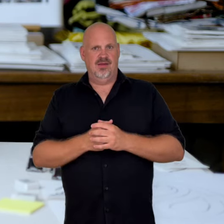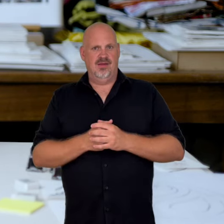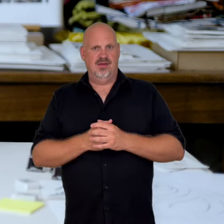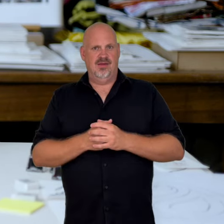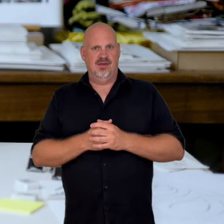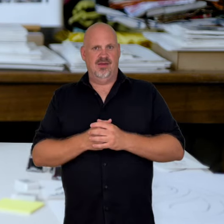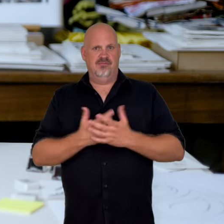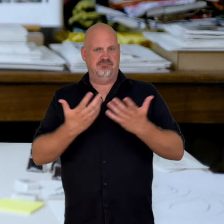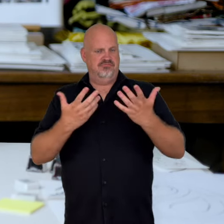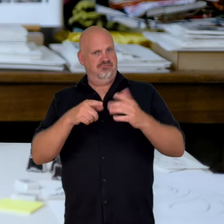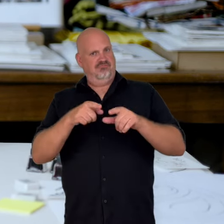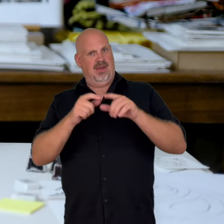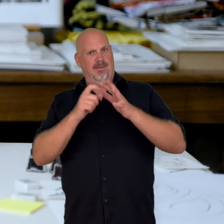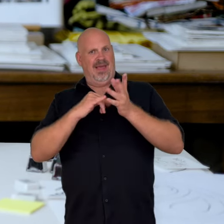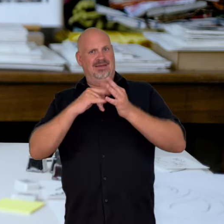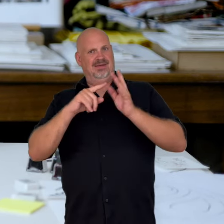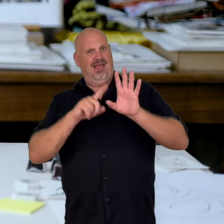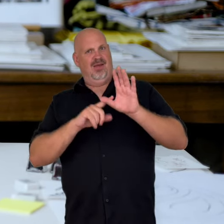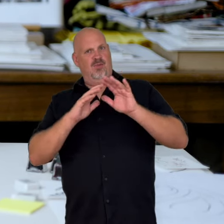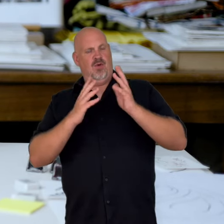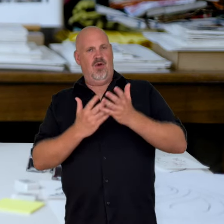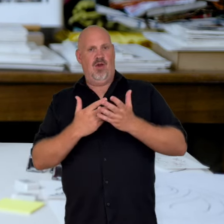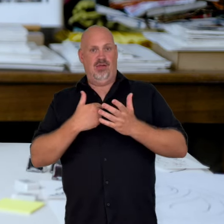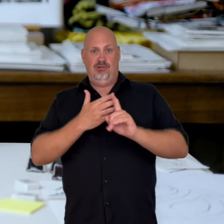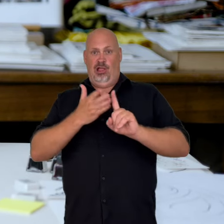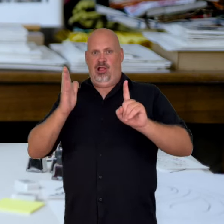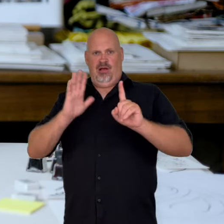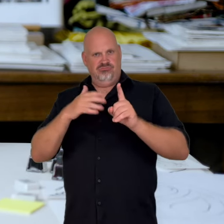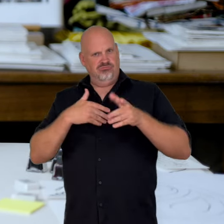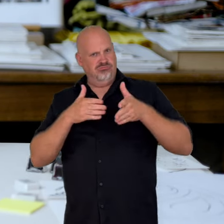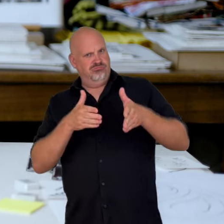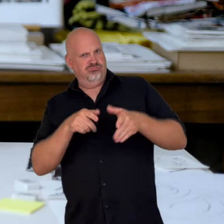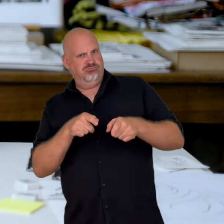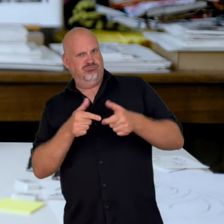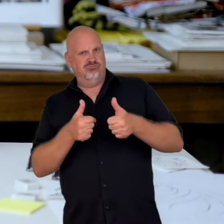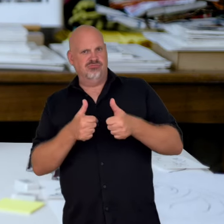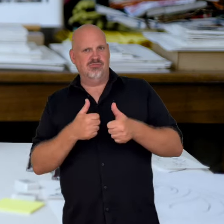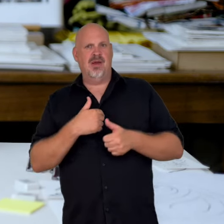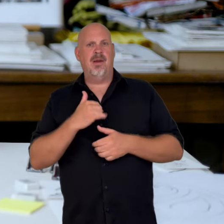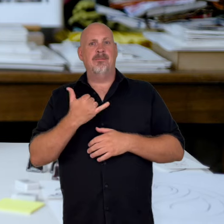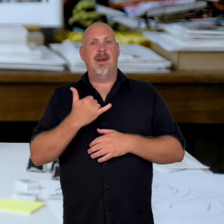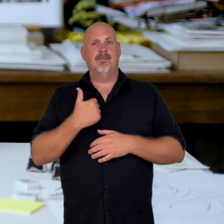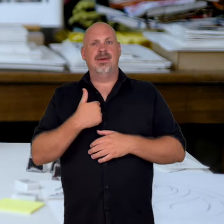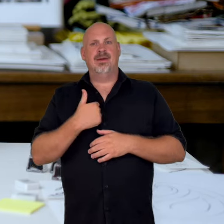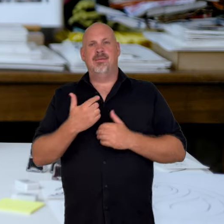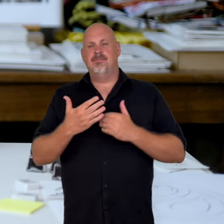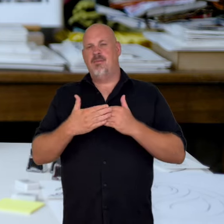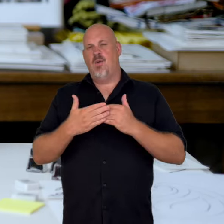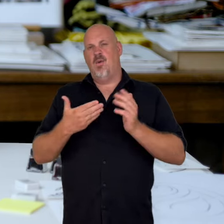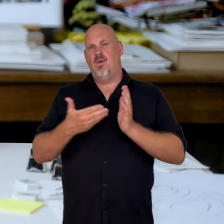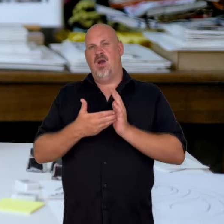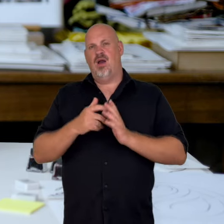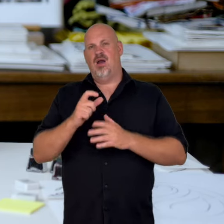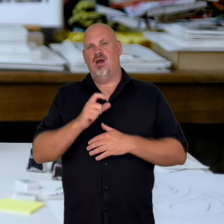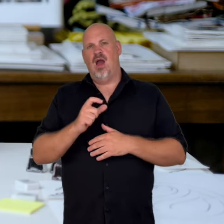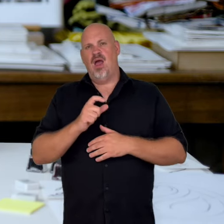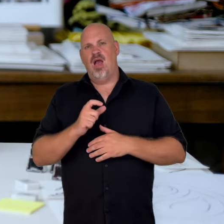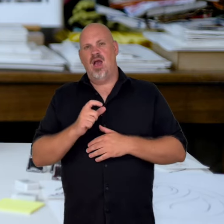of the materials that you want, either through the coloured pencils or something like the Pro